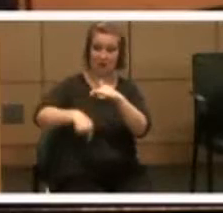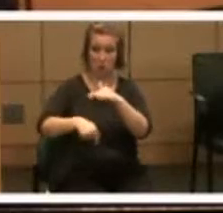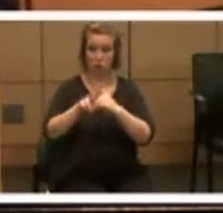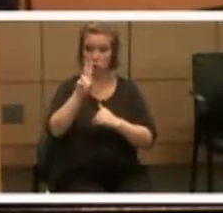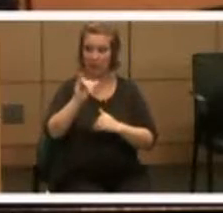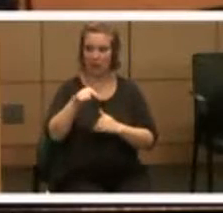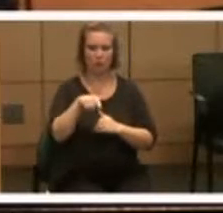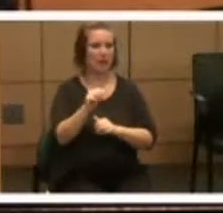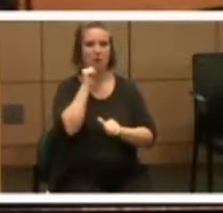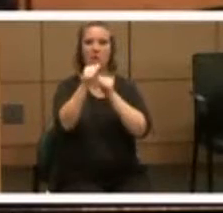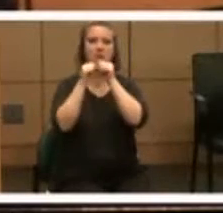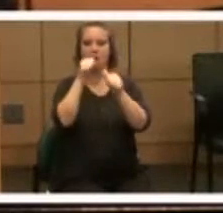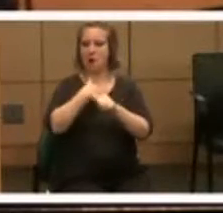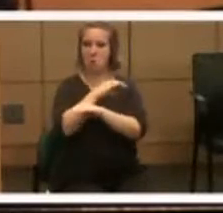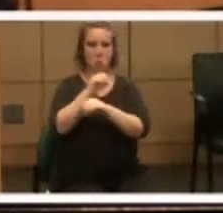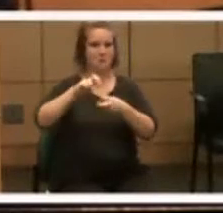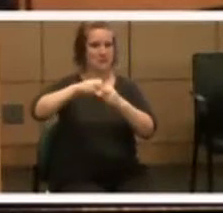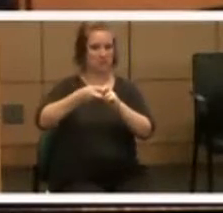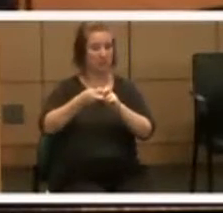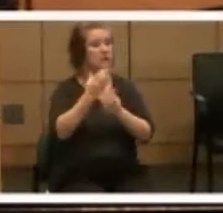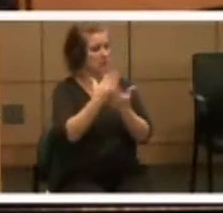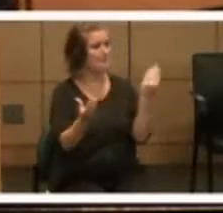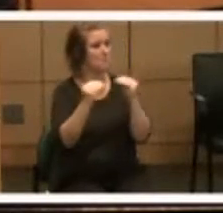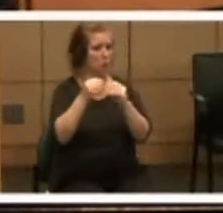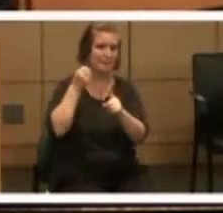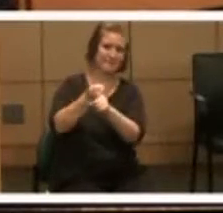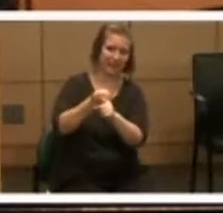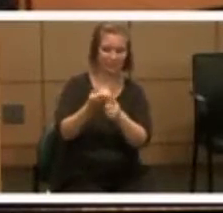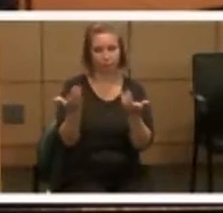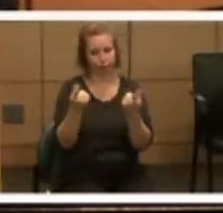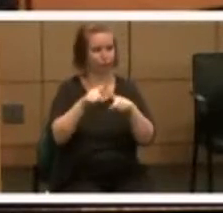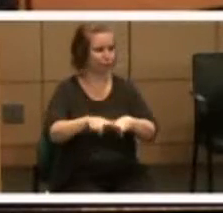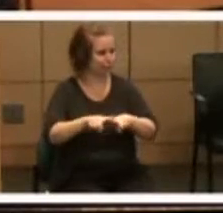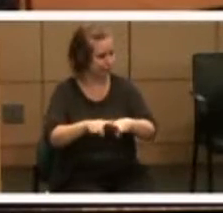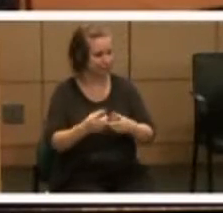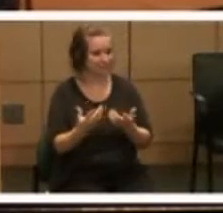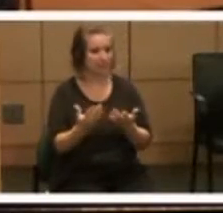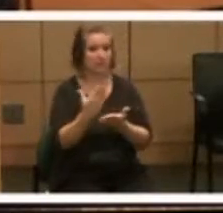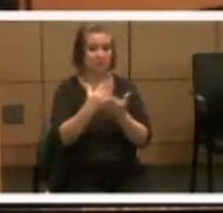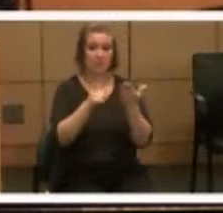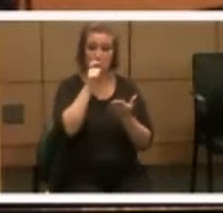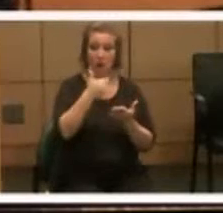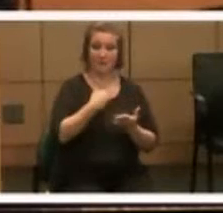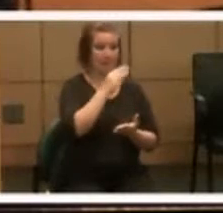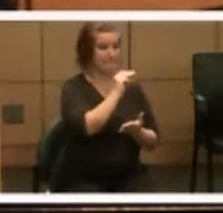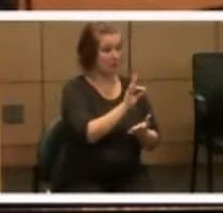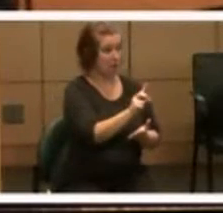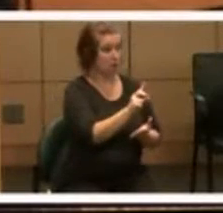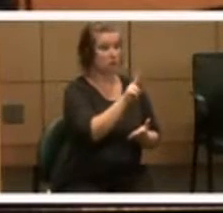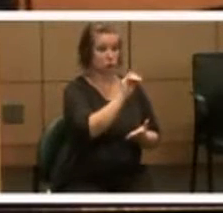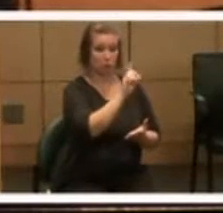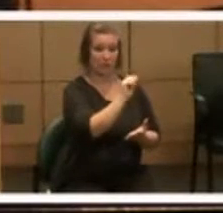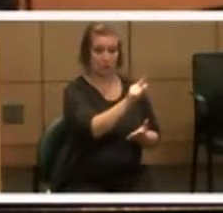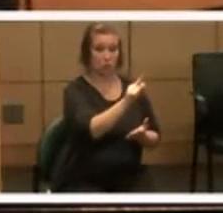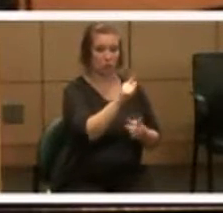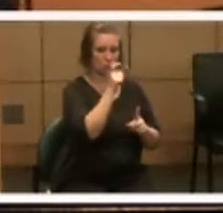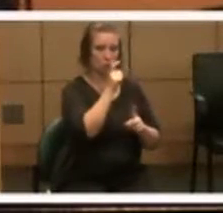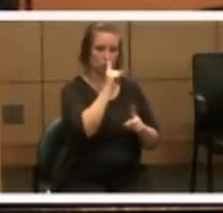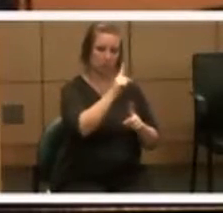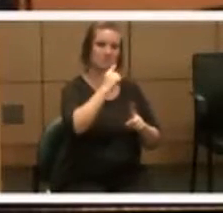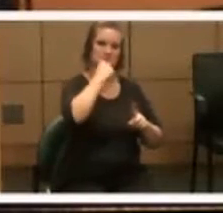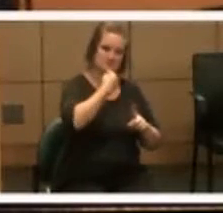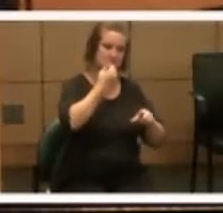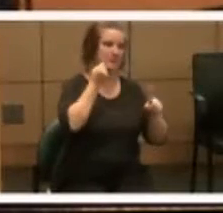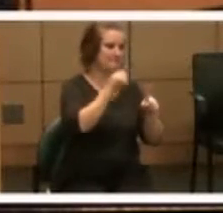difficulty at all, and others are very much impacted. And similarly, there are some children with mild unilateral hearing loss who are very severely